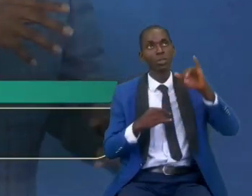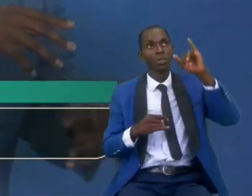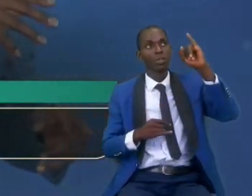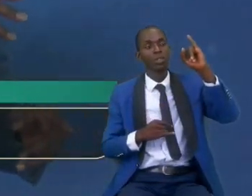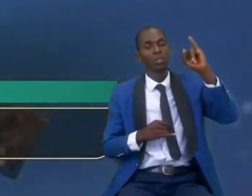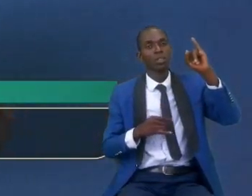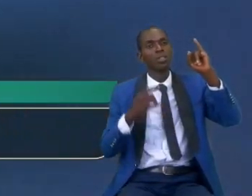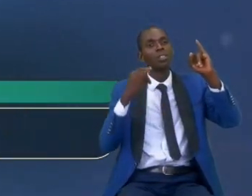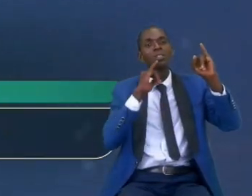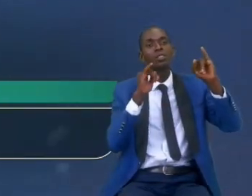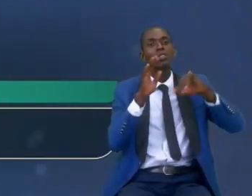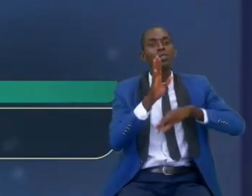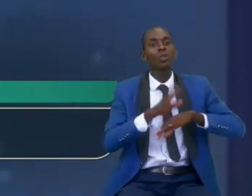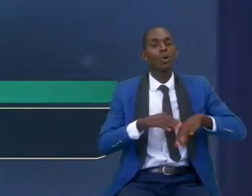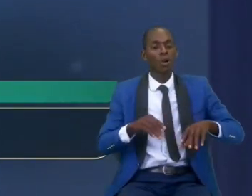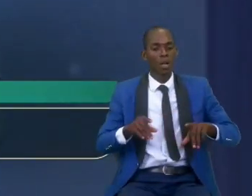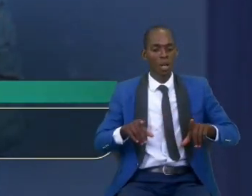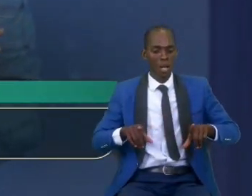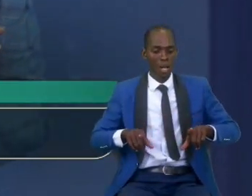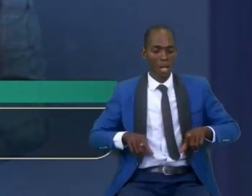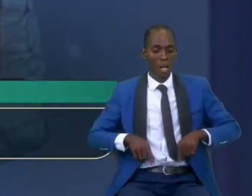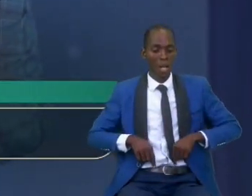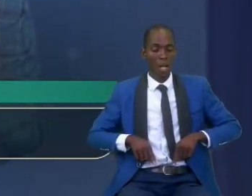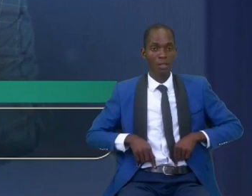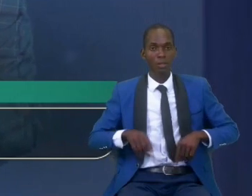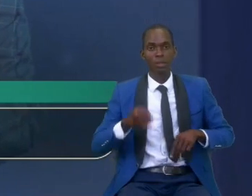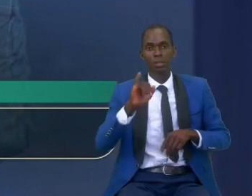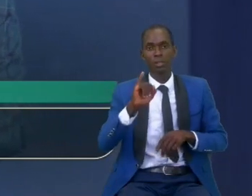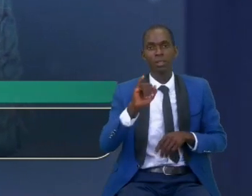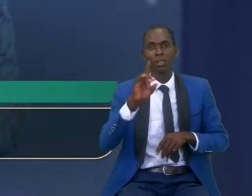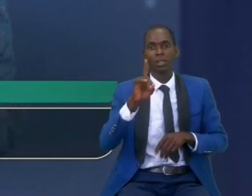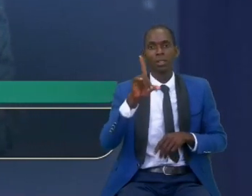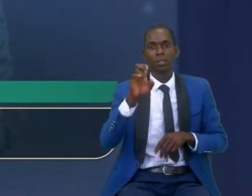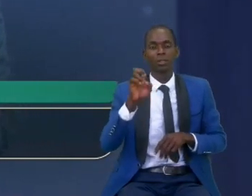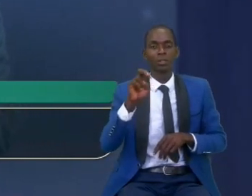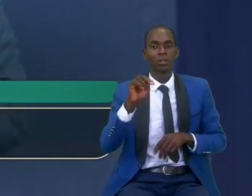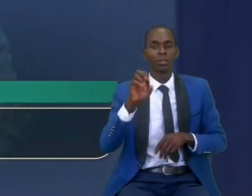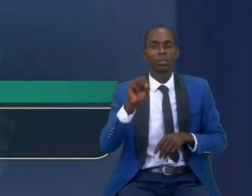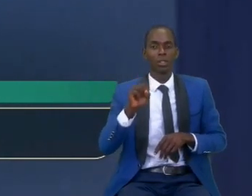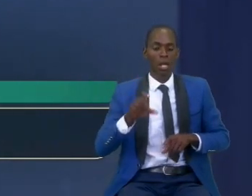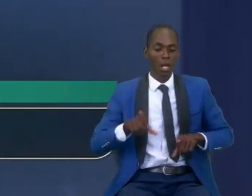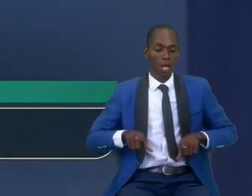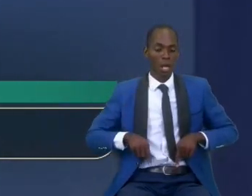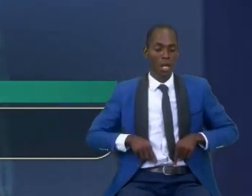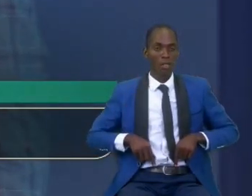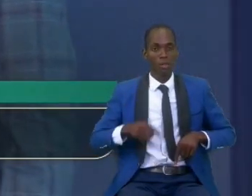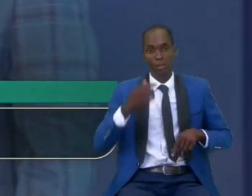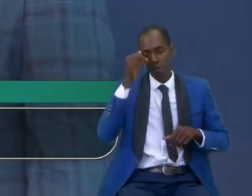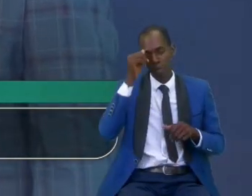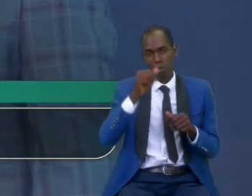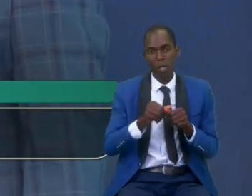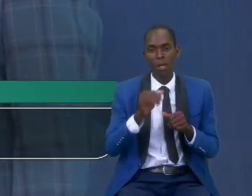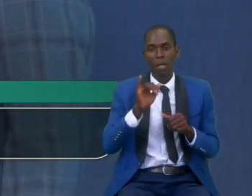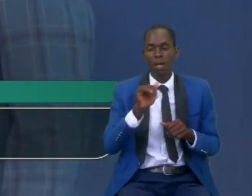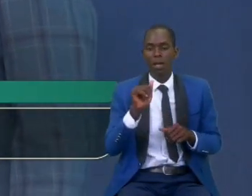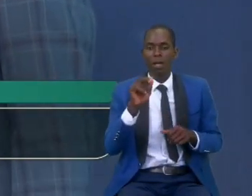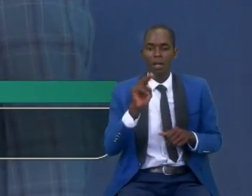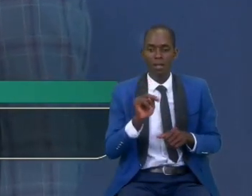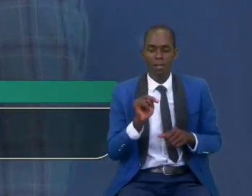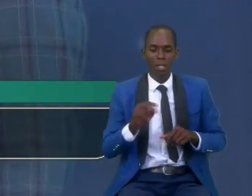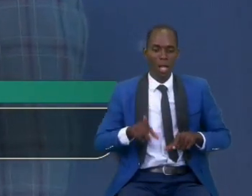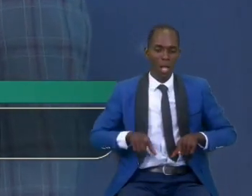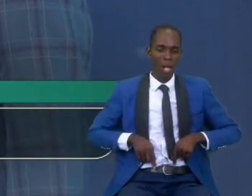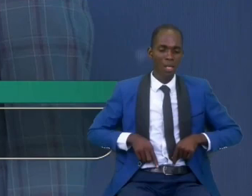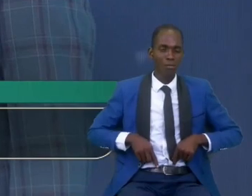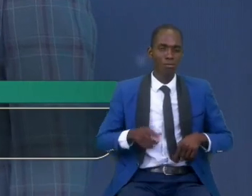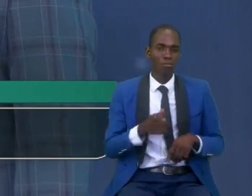devil finds work for an idle hand, an idle mind. Have you know, when you're working and you have a